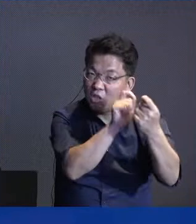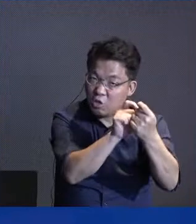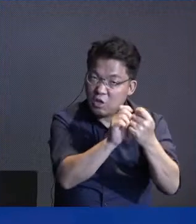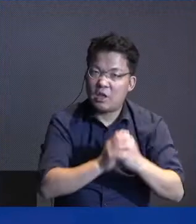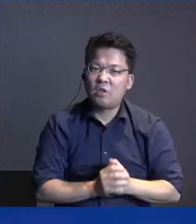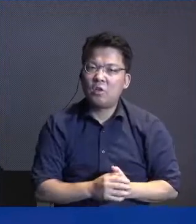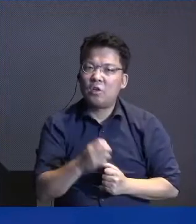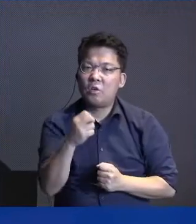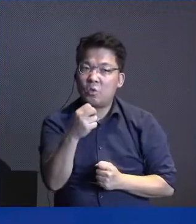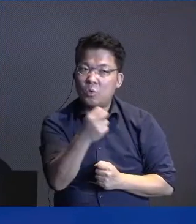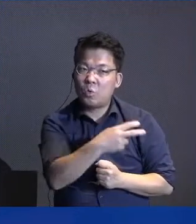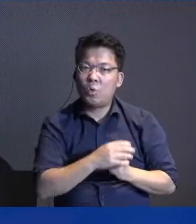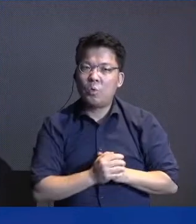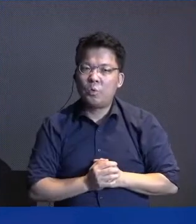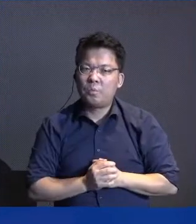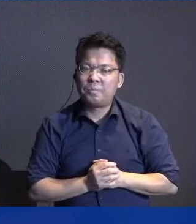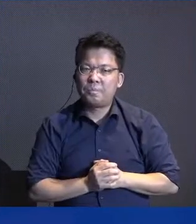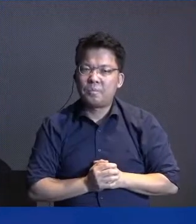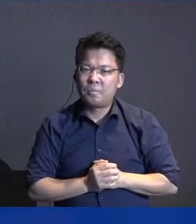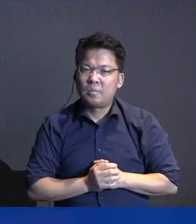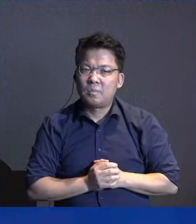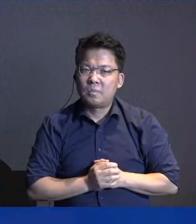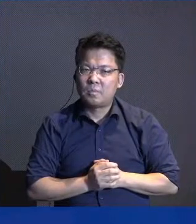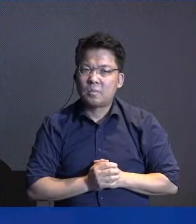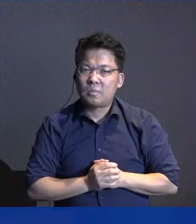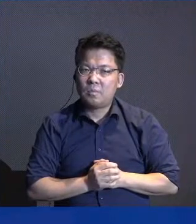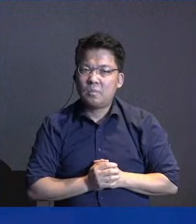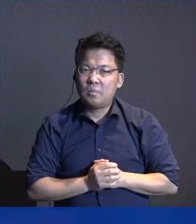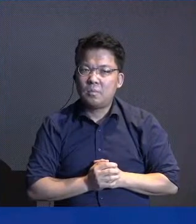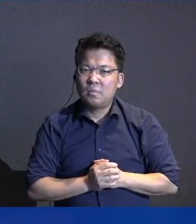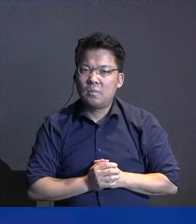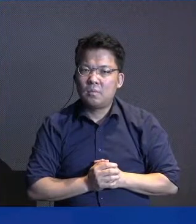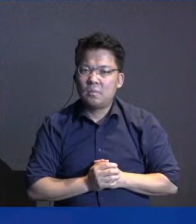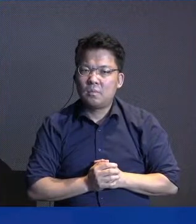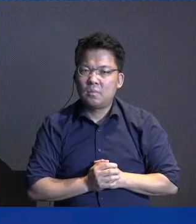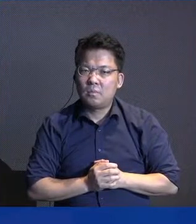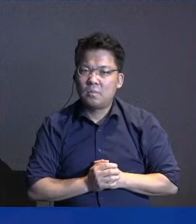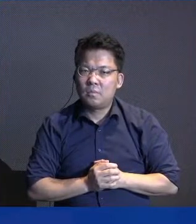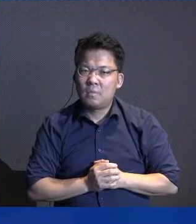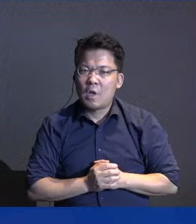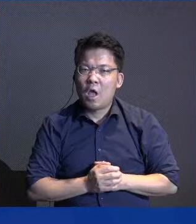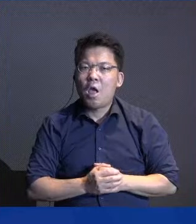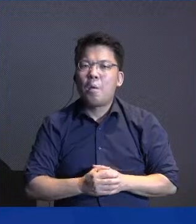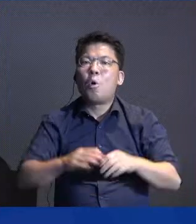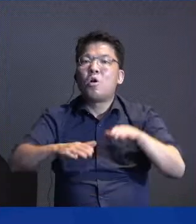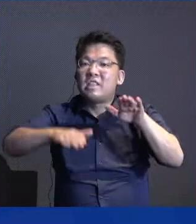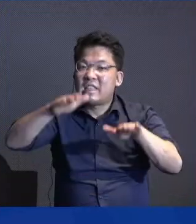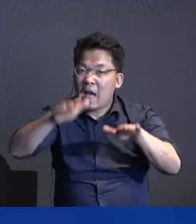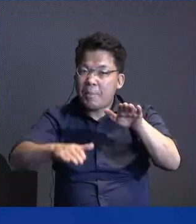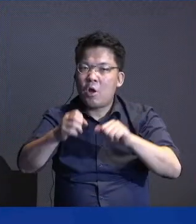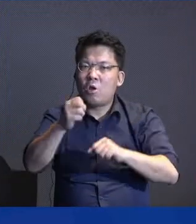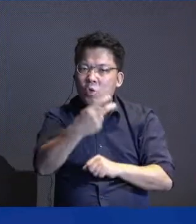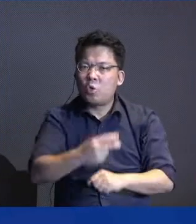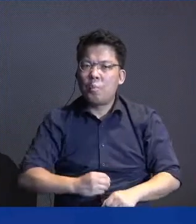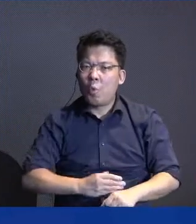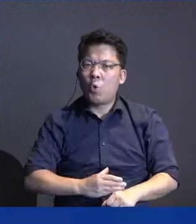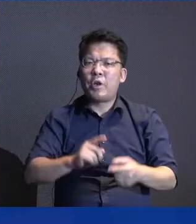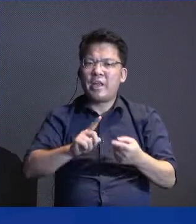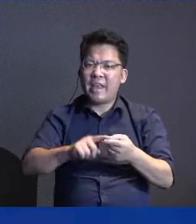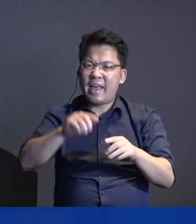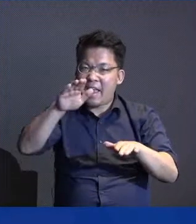them, discrimination, health inequalities, and finally, the factor of abandonment and